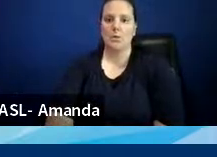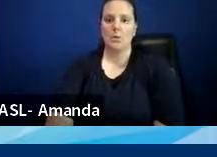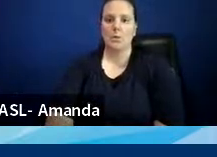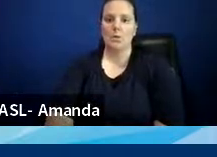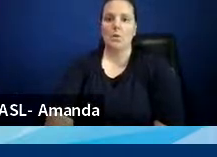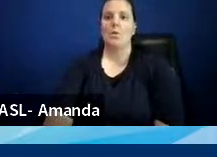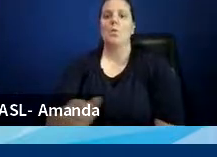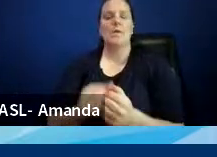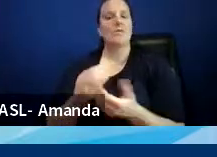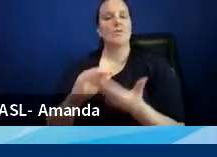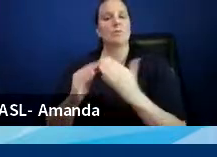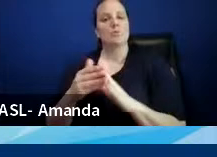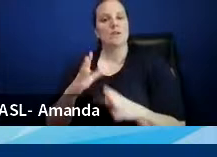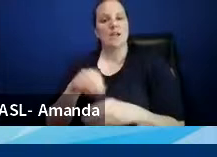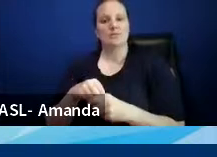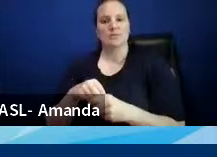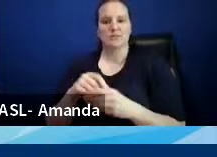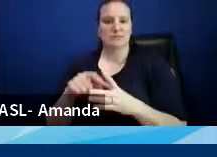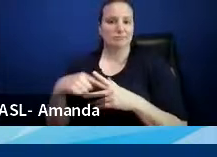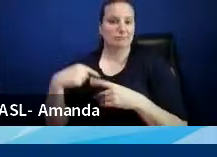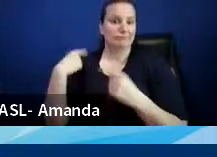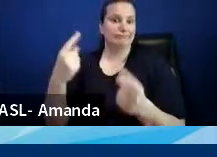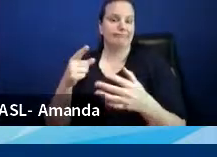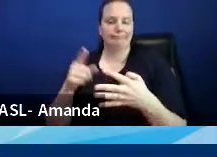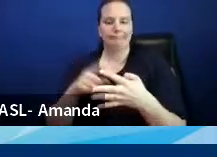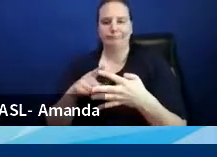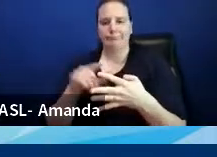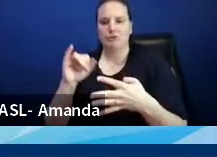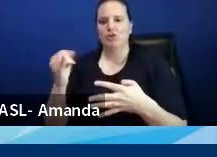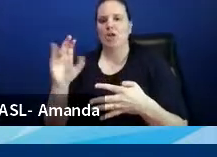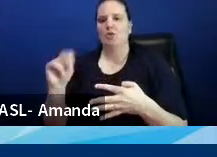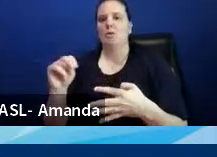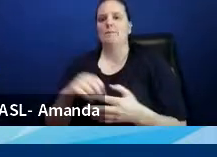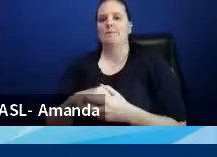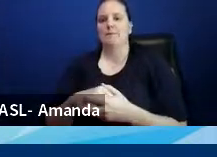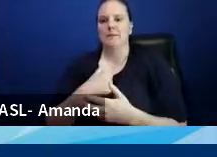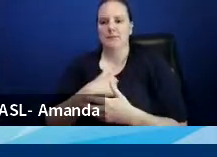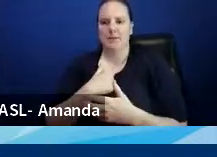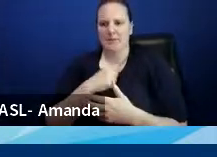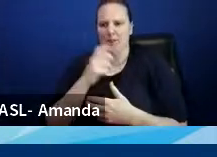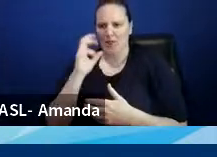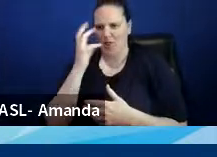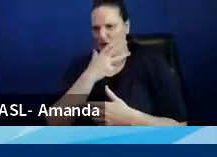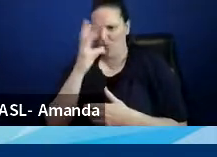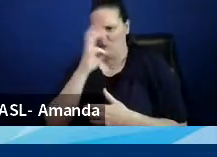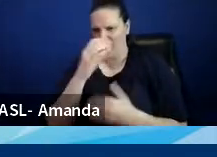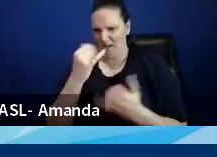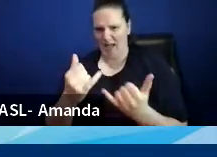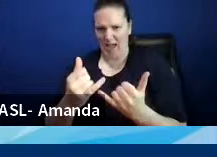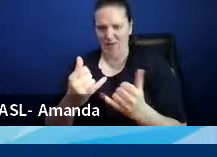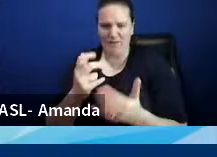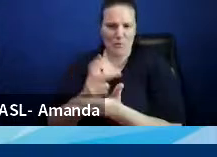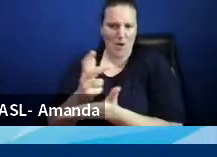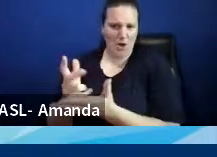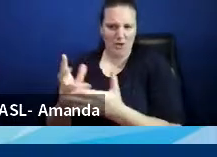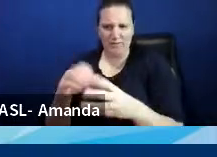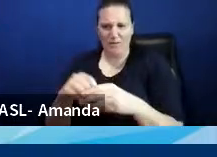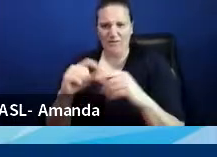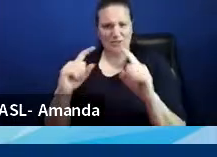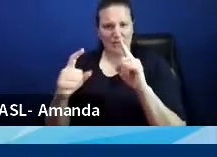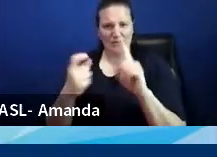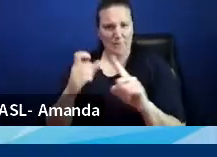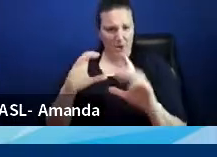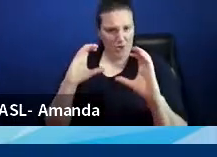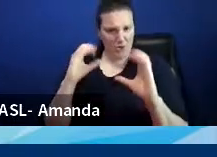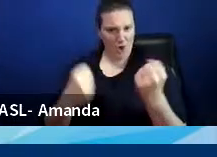year. Apologies that I am looking kind of weird right now. I had to park and do this conversation from my